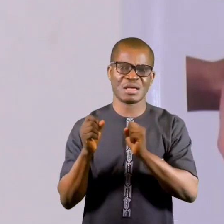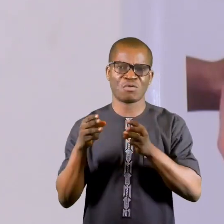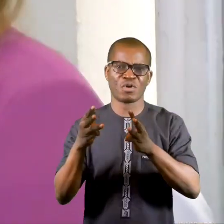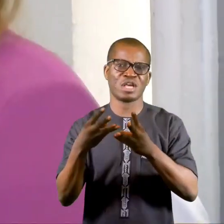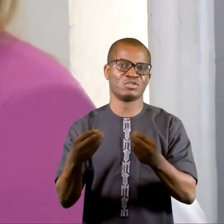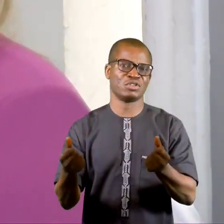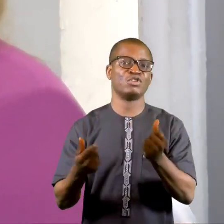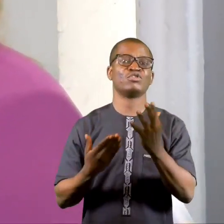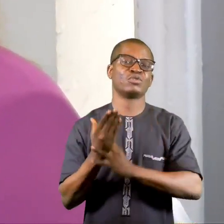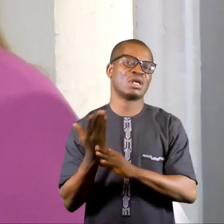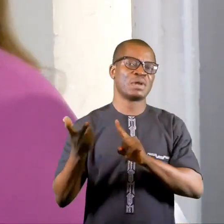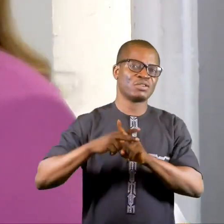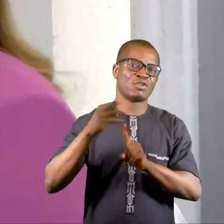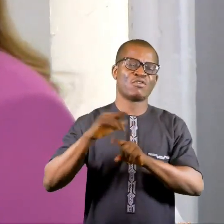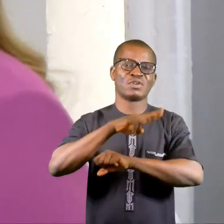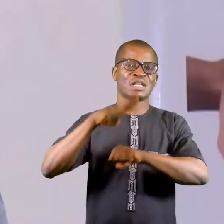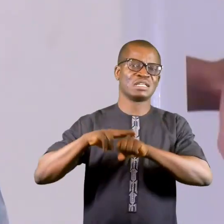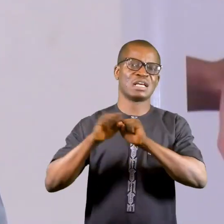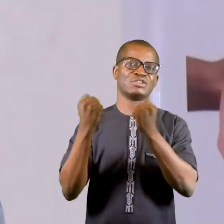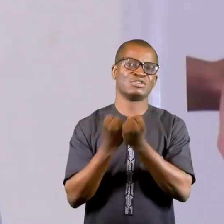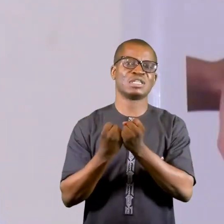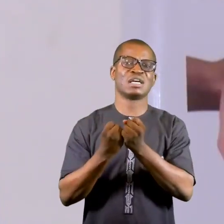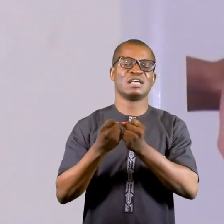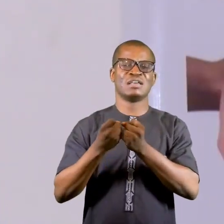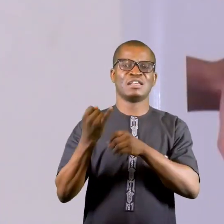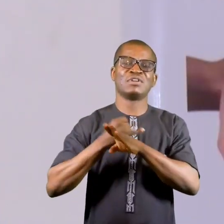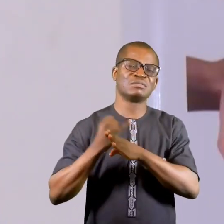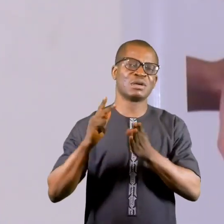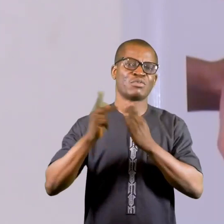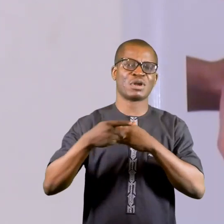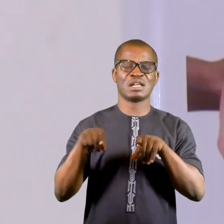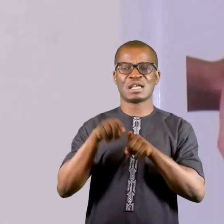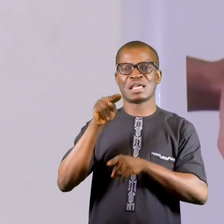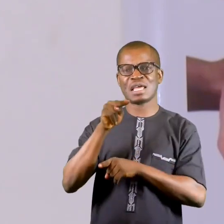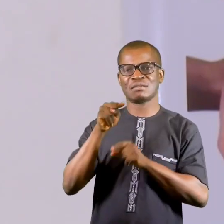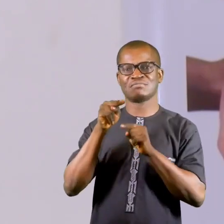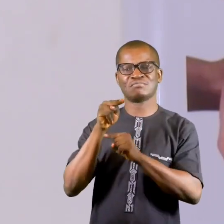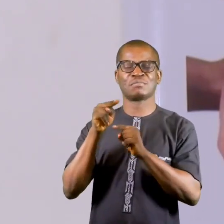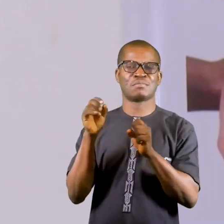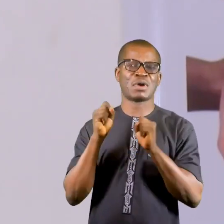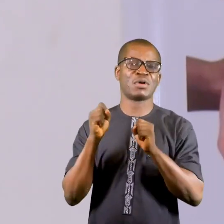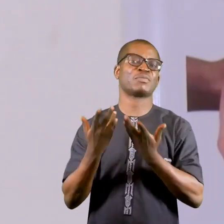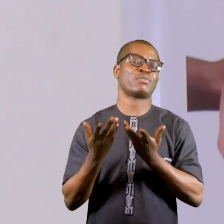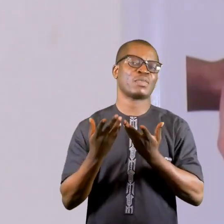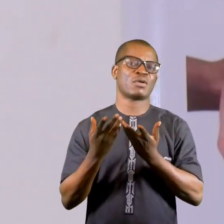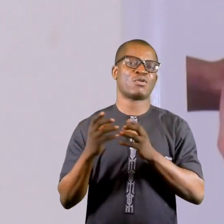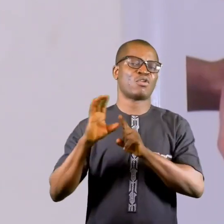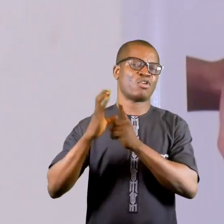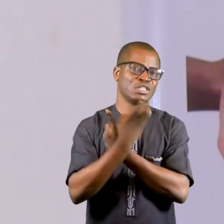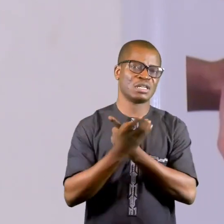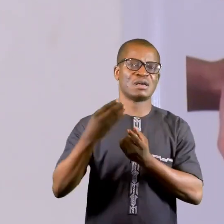solutions. Through the implementation of the National Social Investment Program, such as the Empower, the Conditional Cash Transfer, the